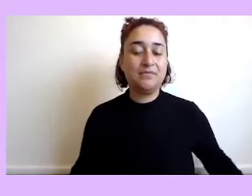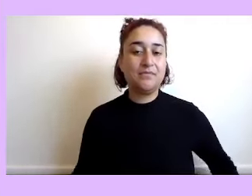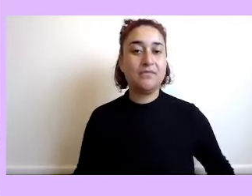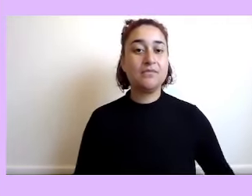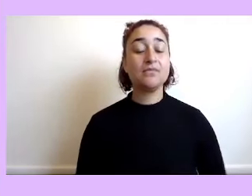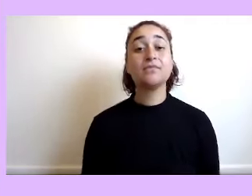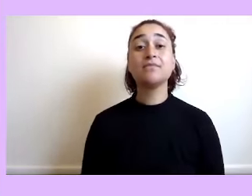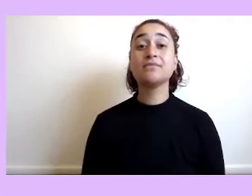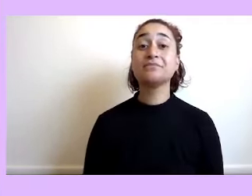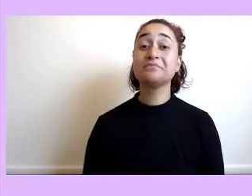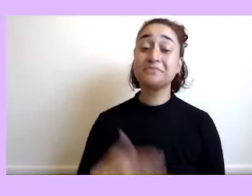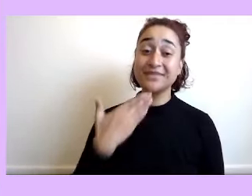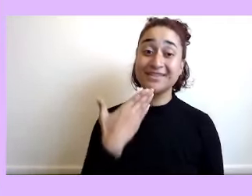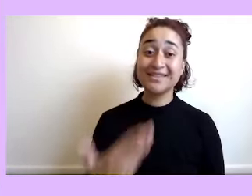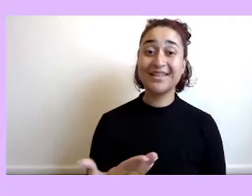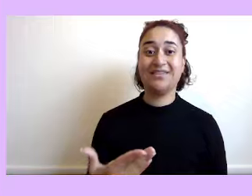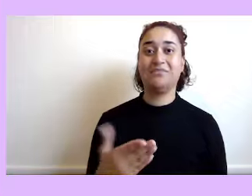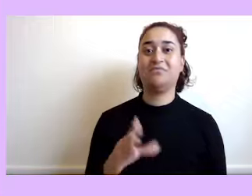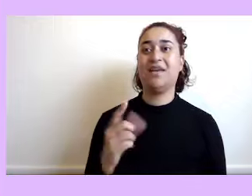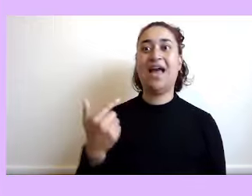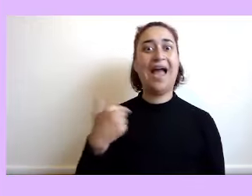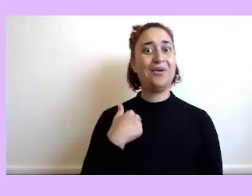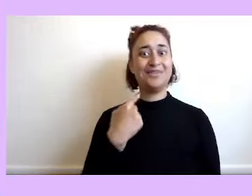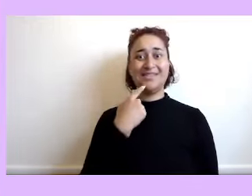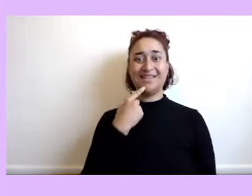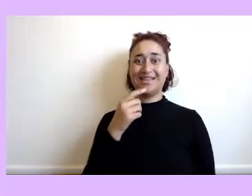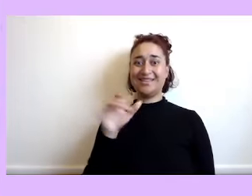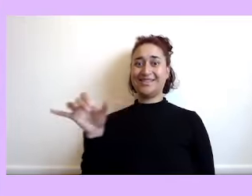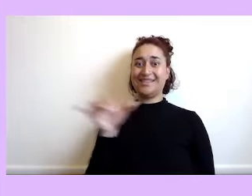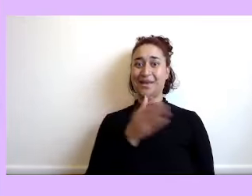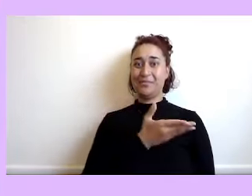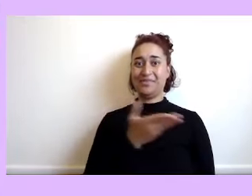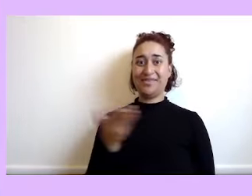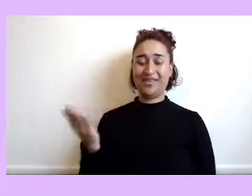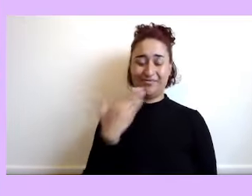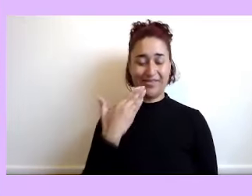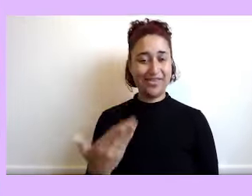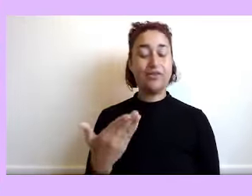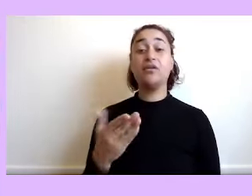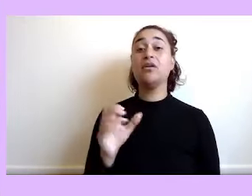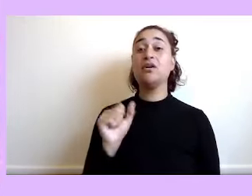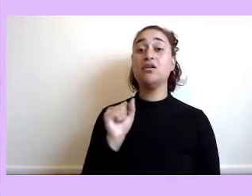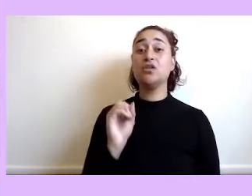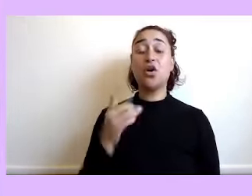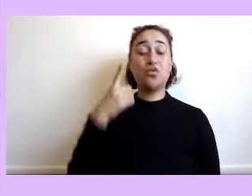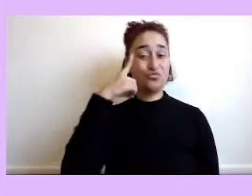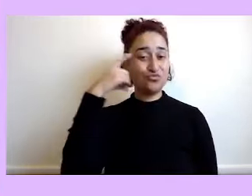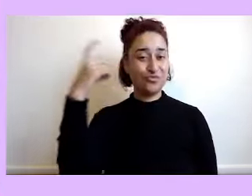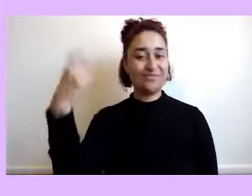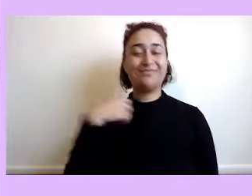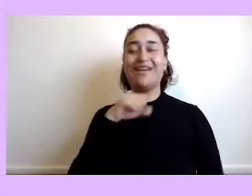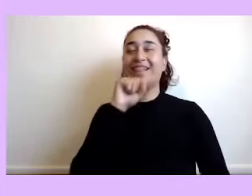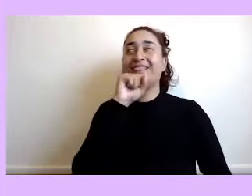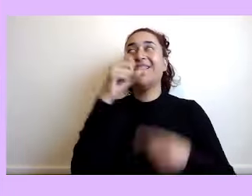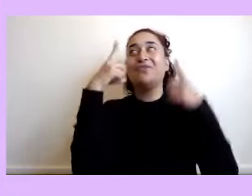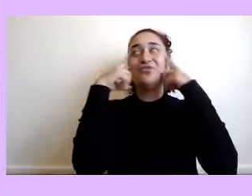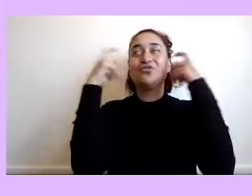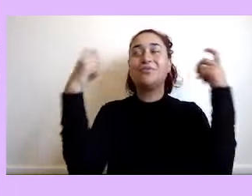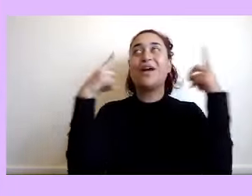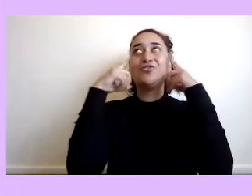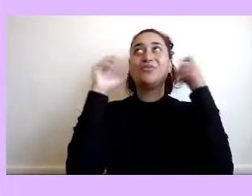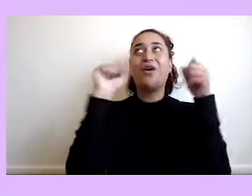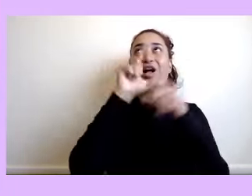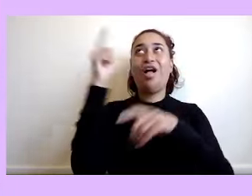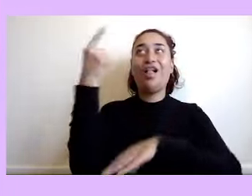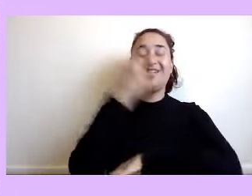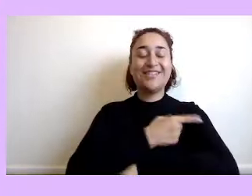Sure. Thank you. I was gonna bring that up, Sean. Thank you. So dream. I love to dream. I dream all day, actually. I'm so glad